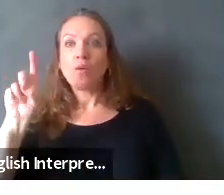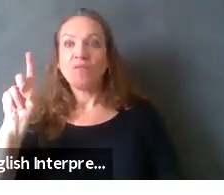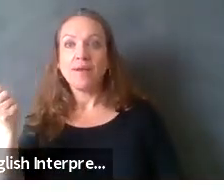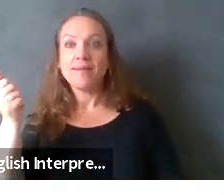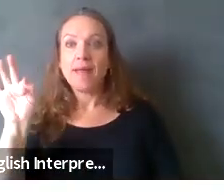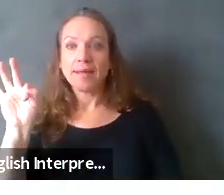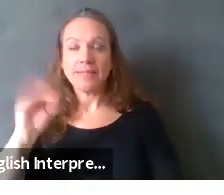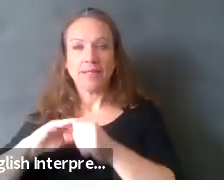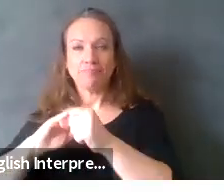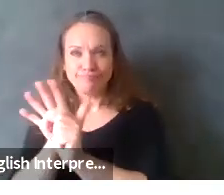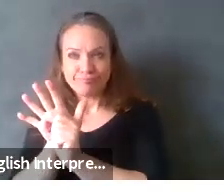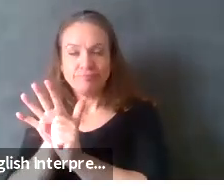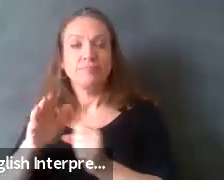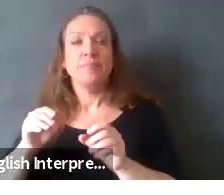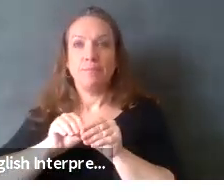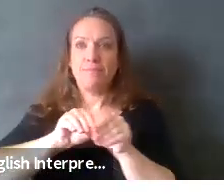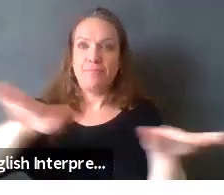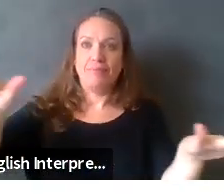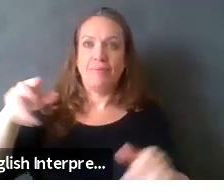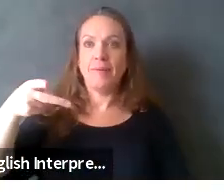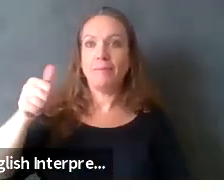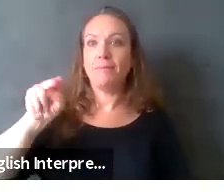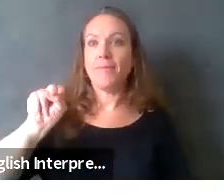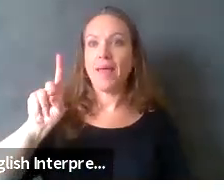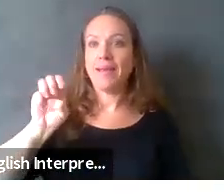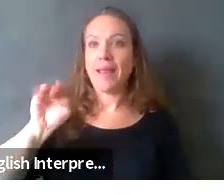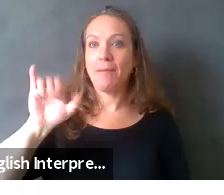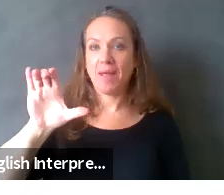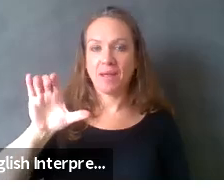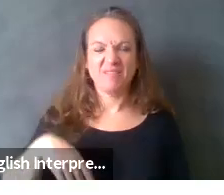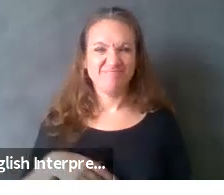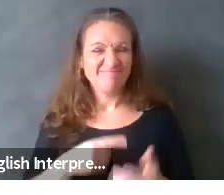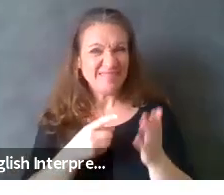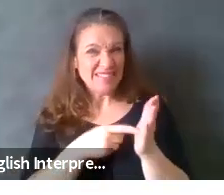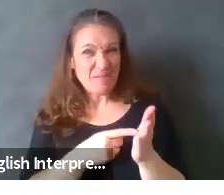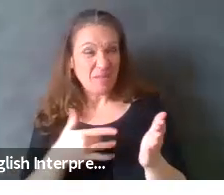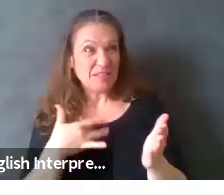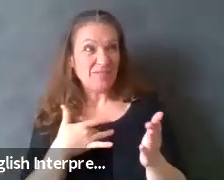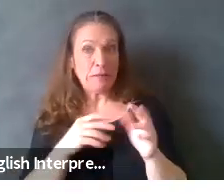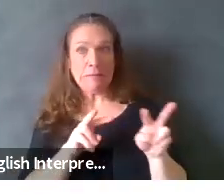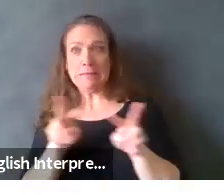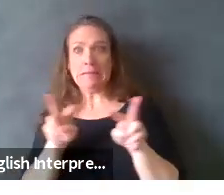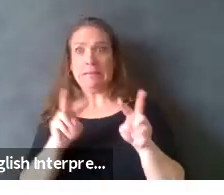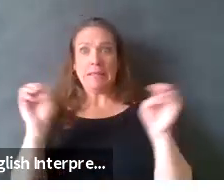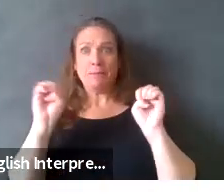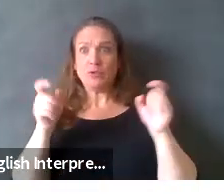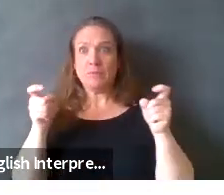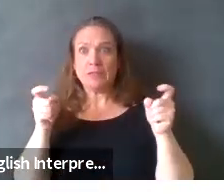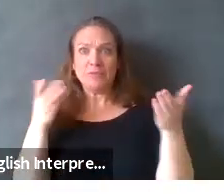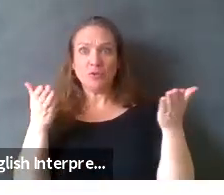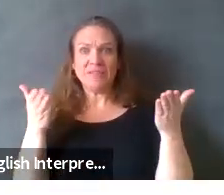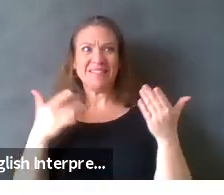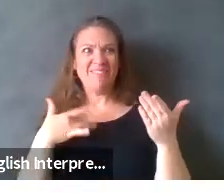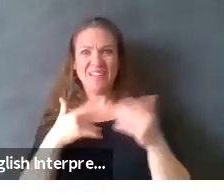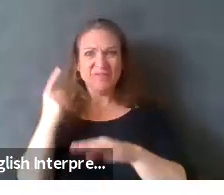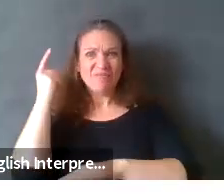Inclusive emergency planning isn't as scary and out of reach as it sometimes feels. Emergency managers from city, county,